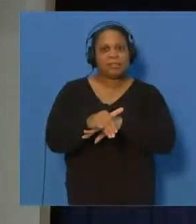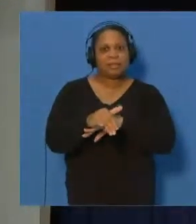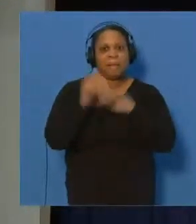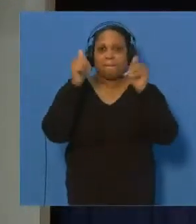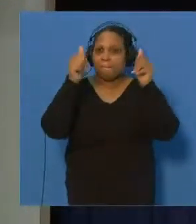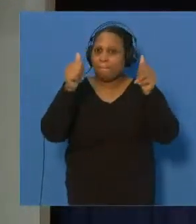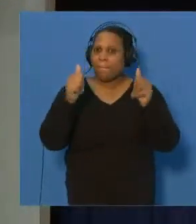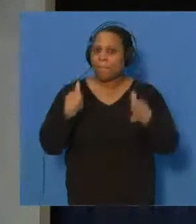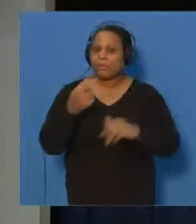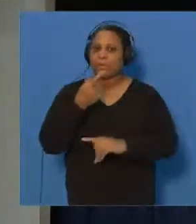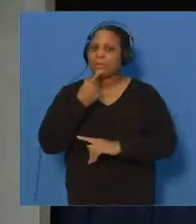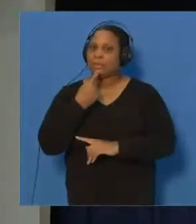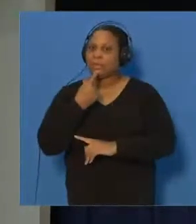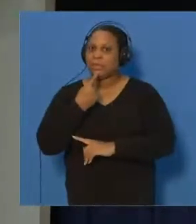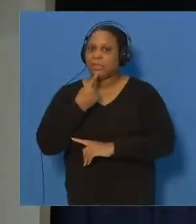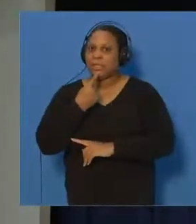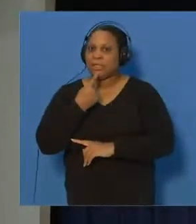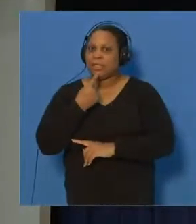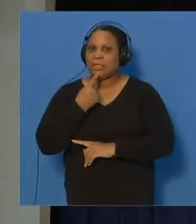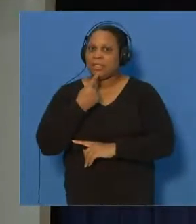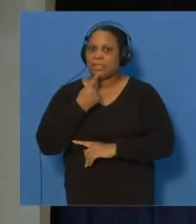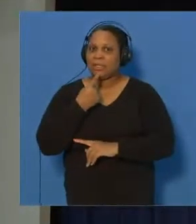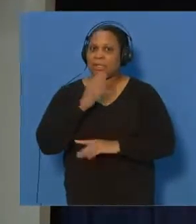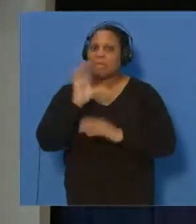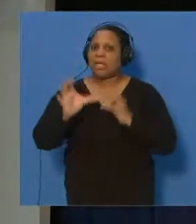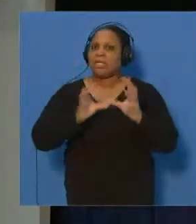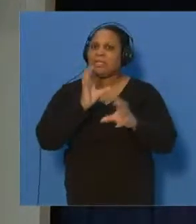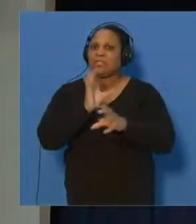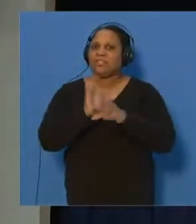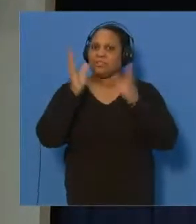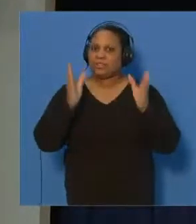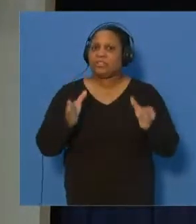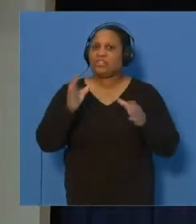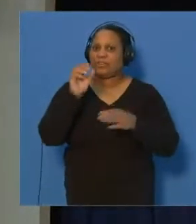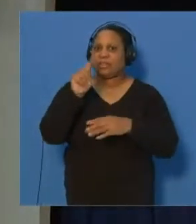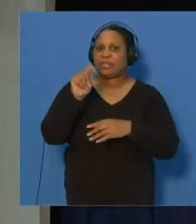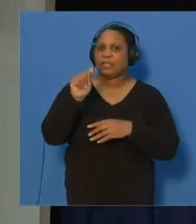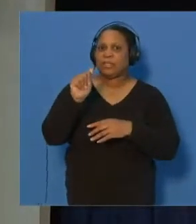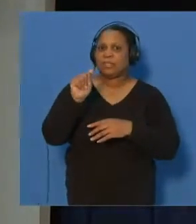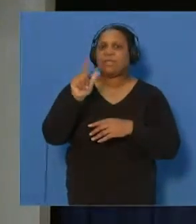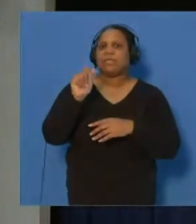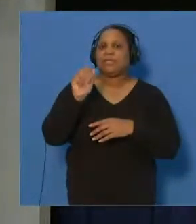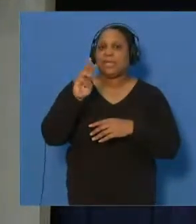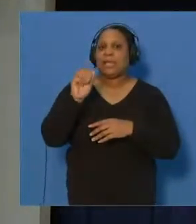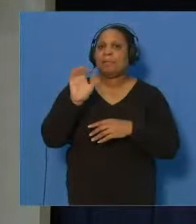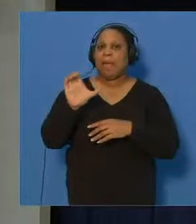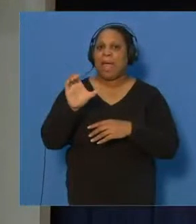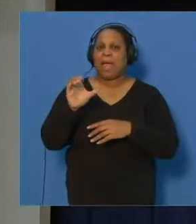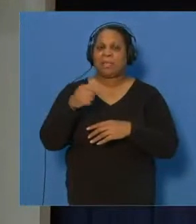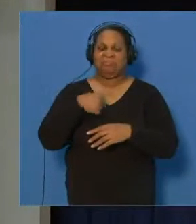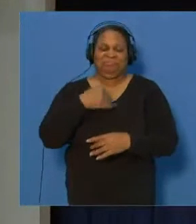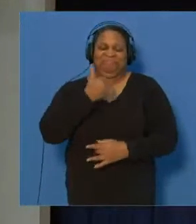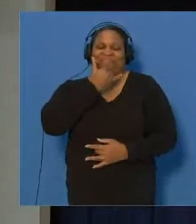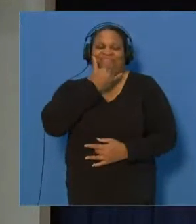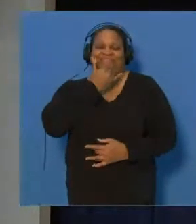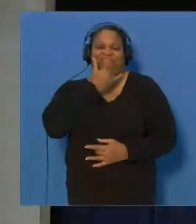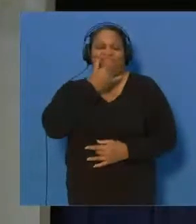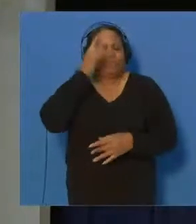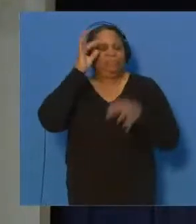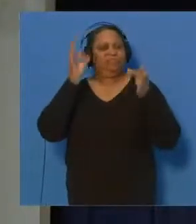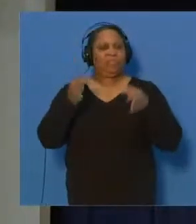posting and stating civil servant's name, Mr. Telemack, and I want to apologize for making that error and just